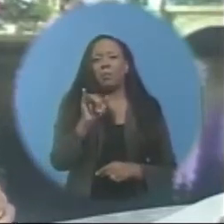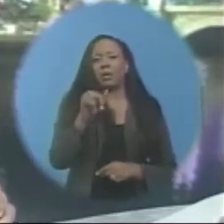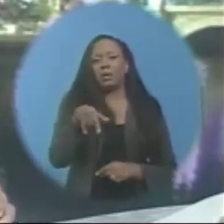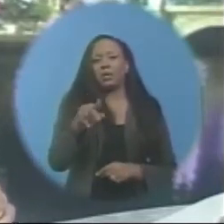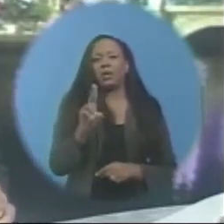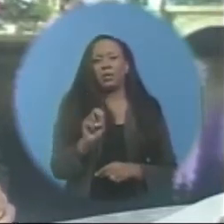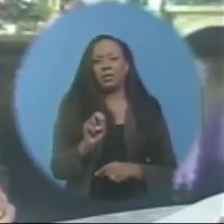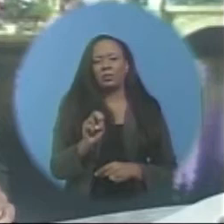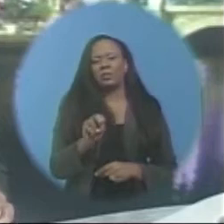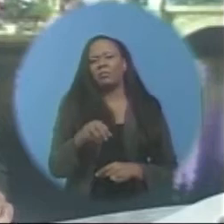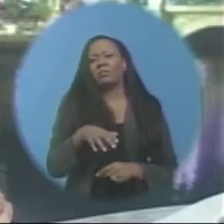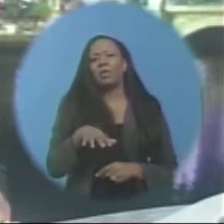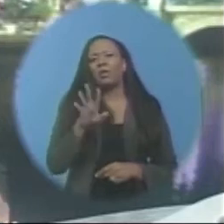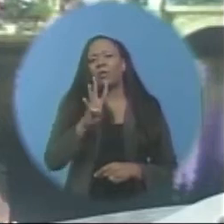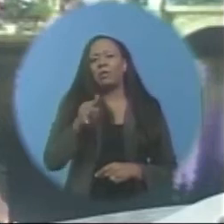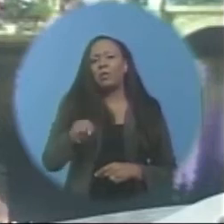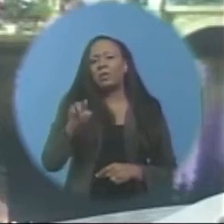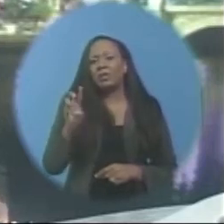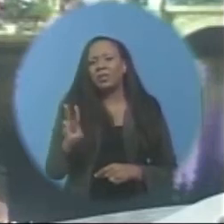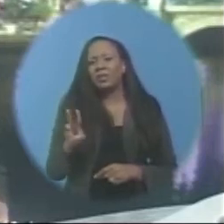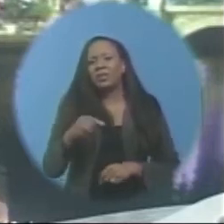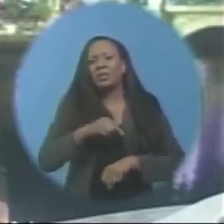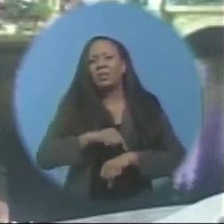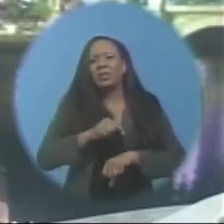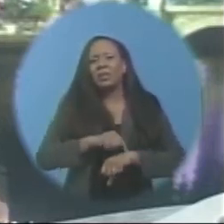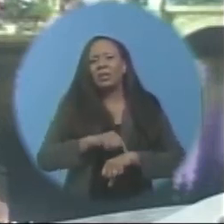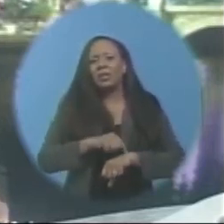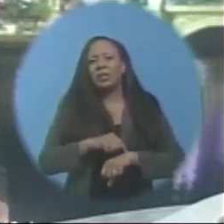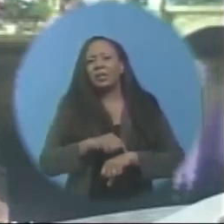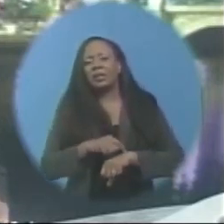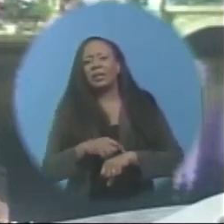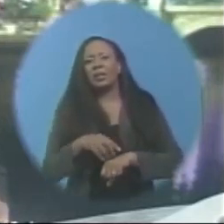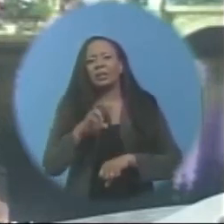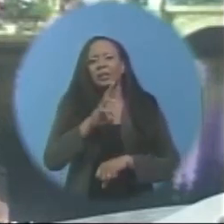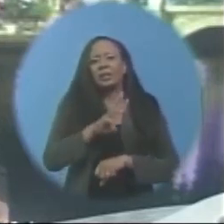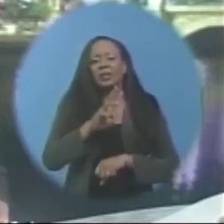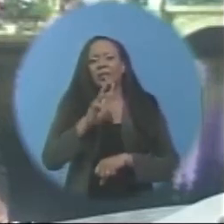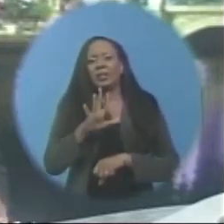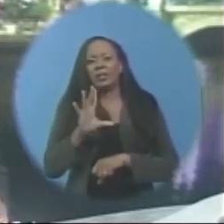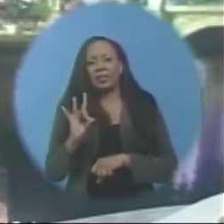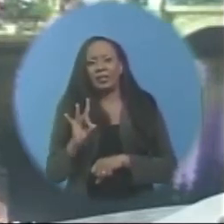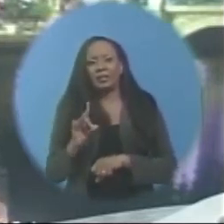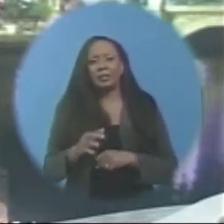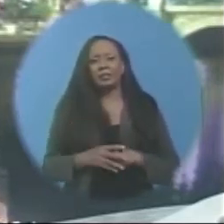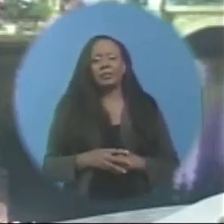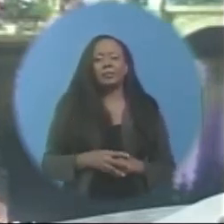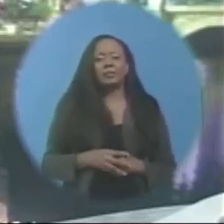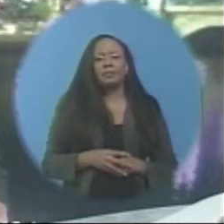minutes to 7. It was recorded 49 kilometers east-northeast of the French Caribbean island.